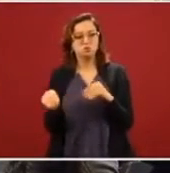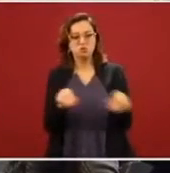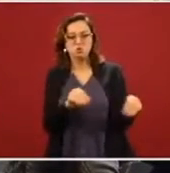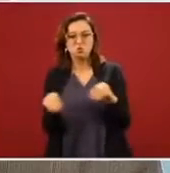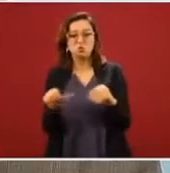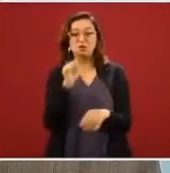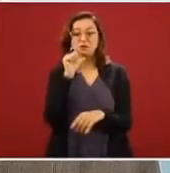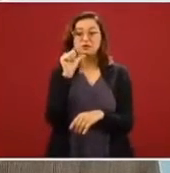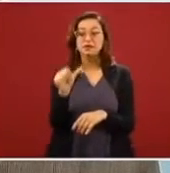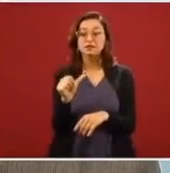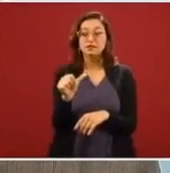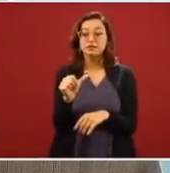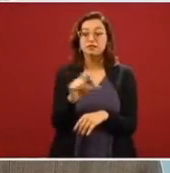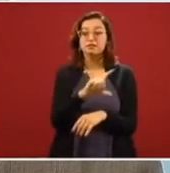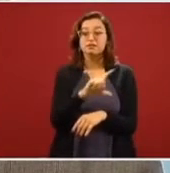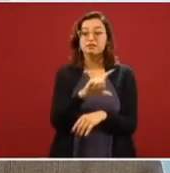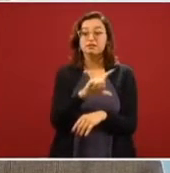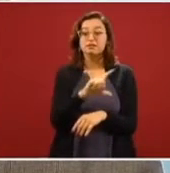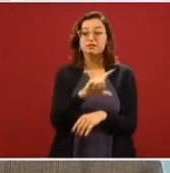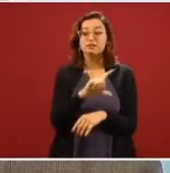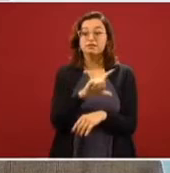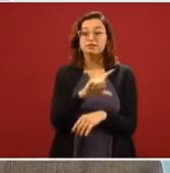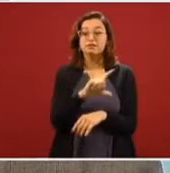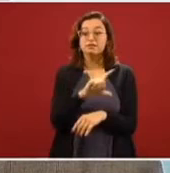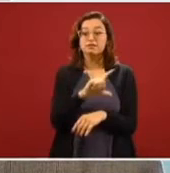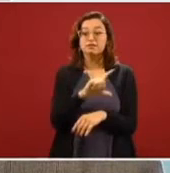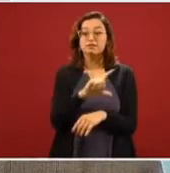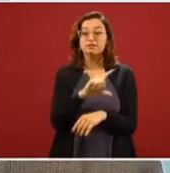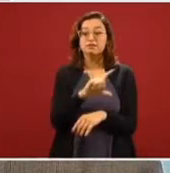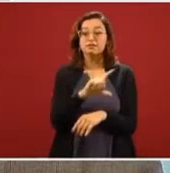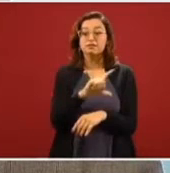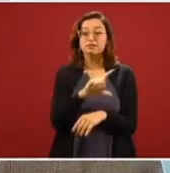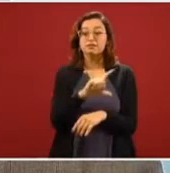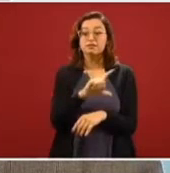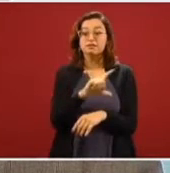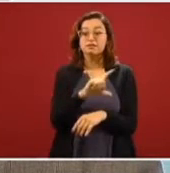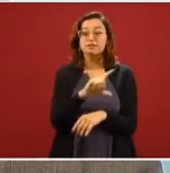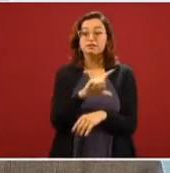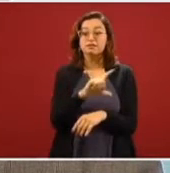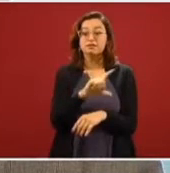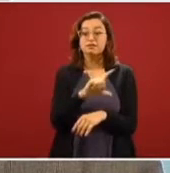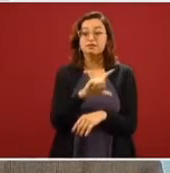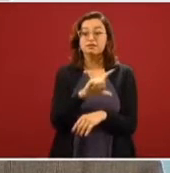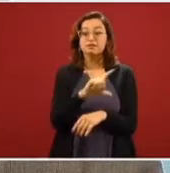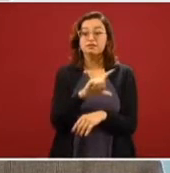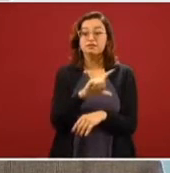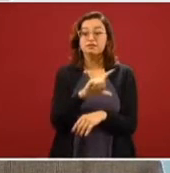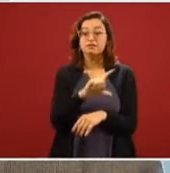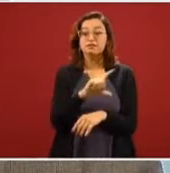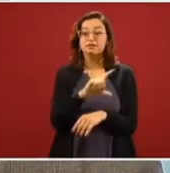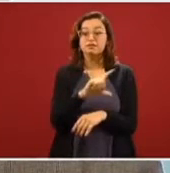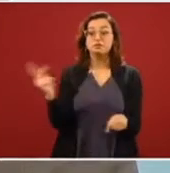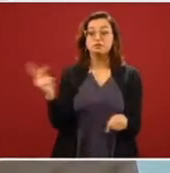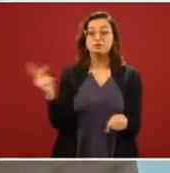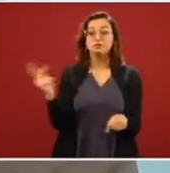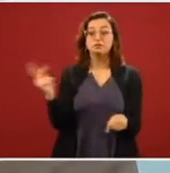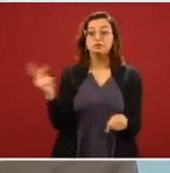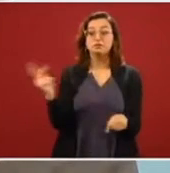society, la posibilidad de tener then you also paralyze the possibility of